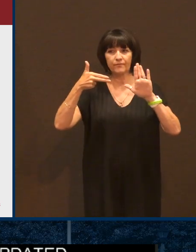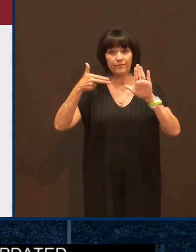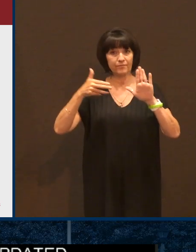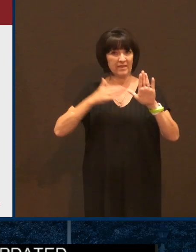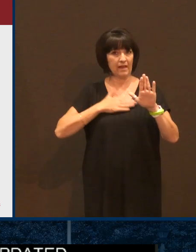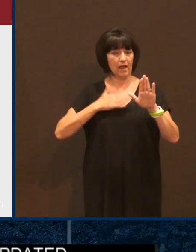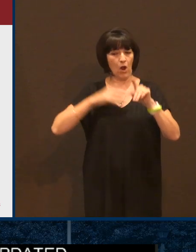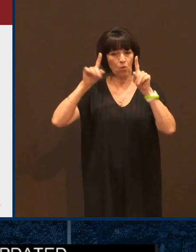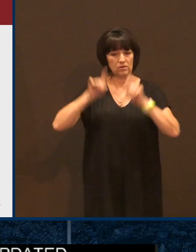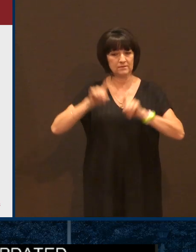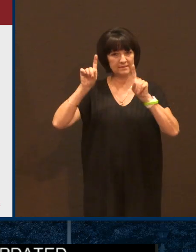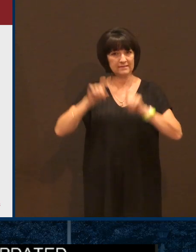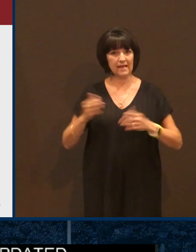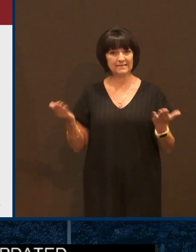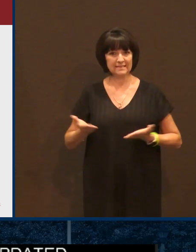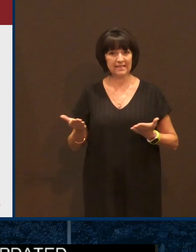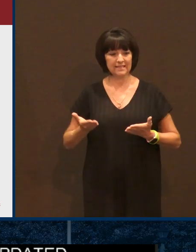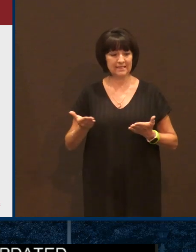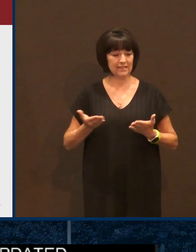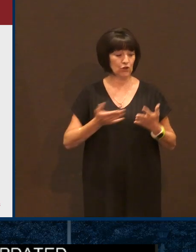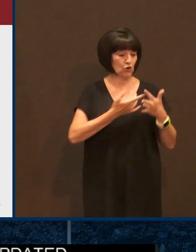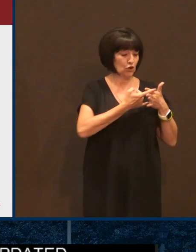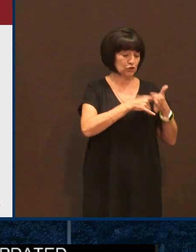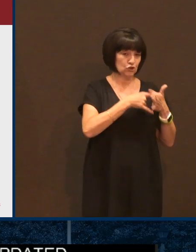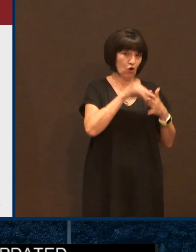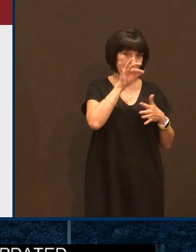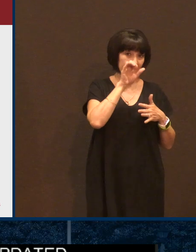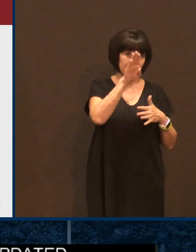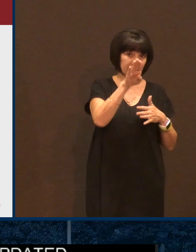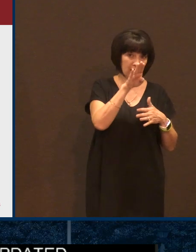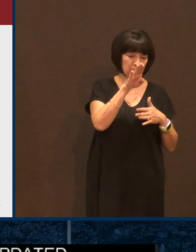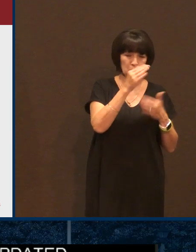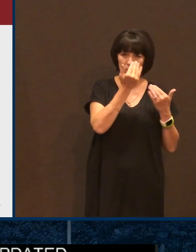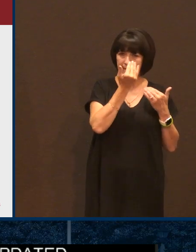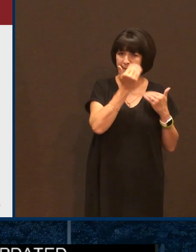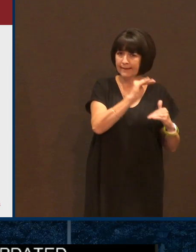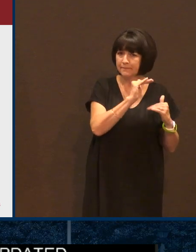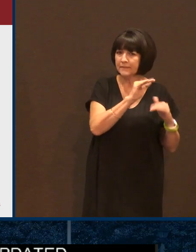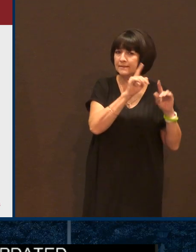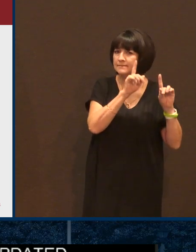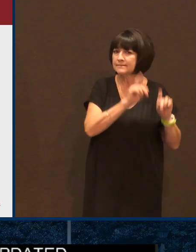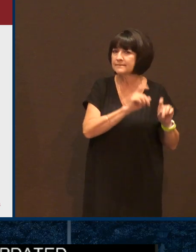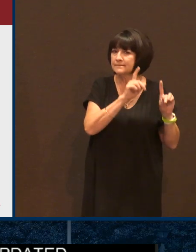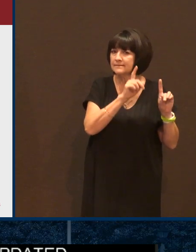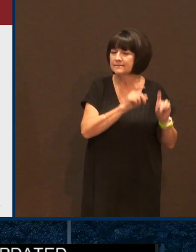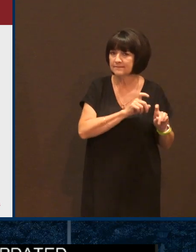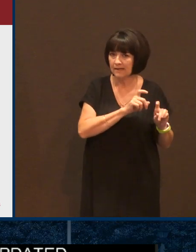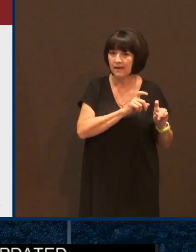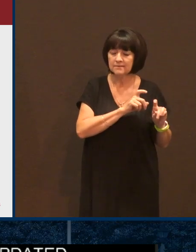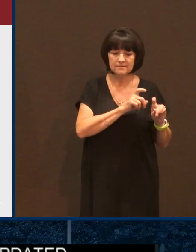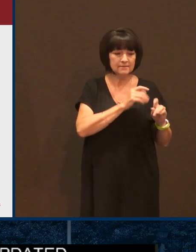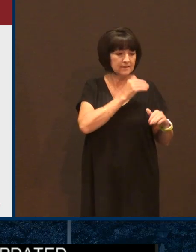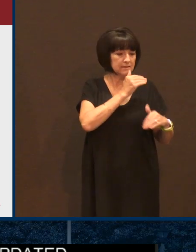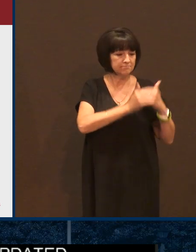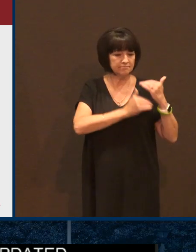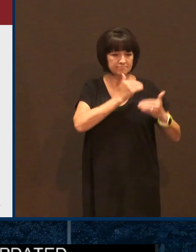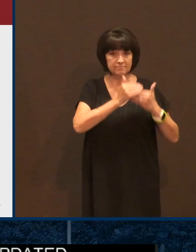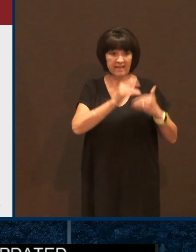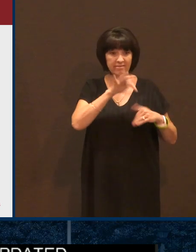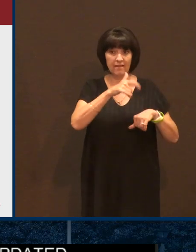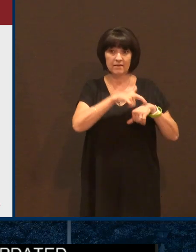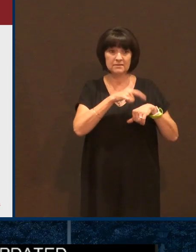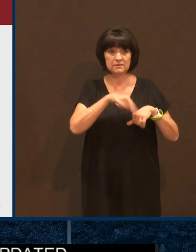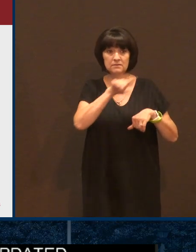lot from the beginning since February, when we had very limited testing, to testing only symptomatic